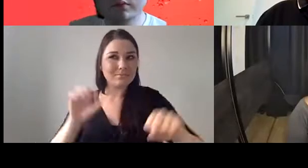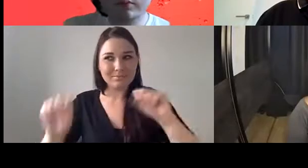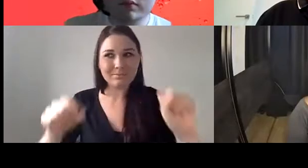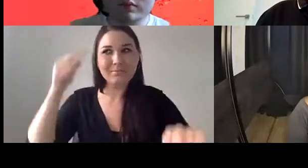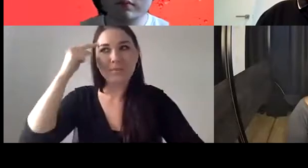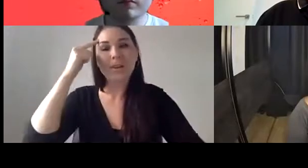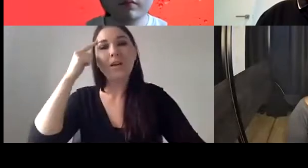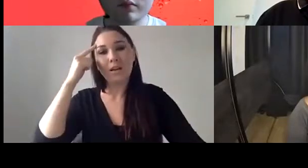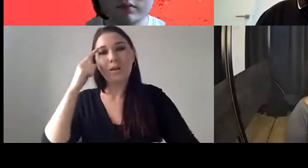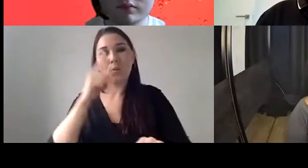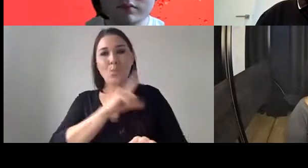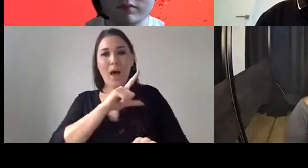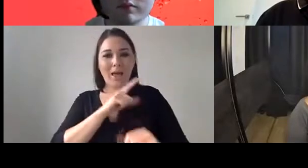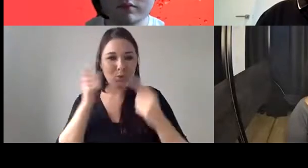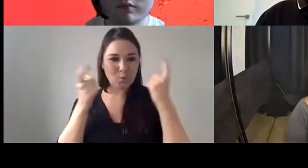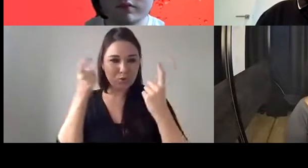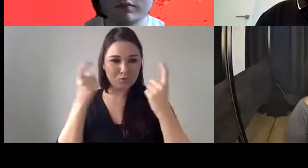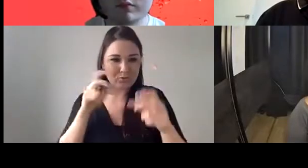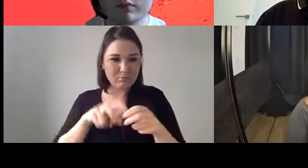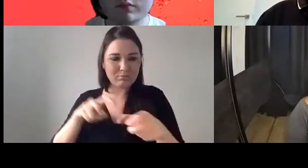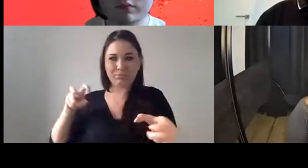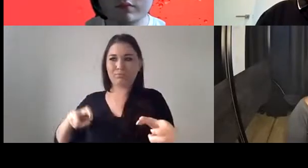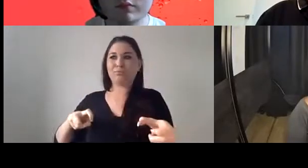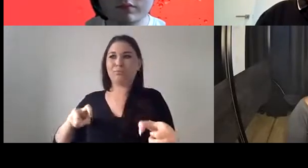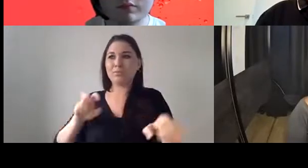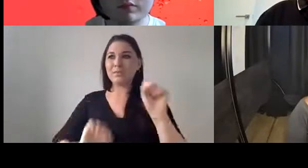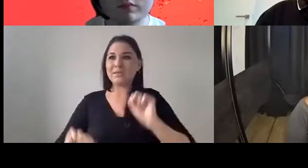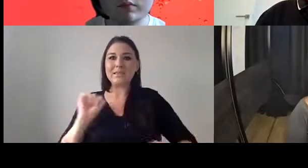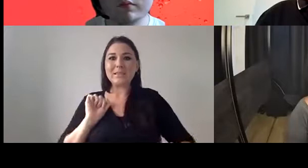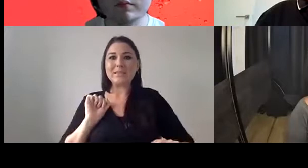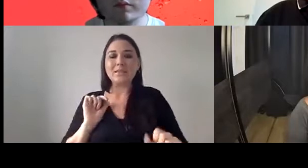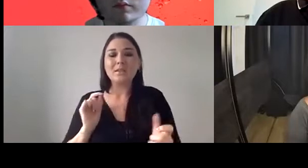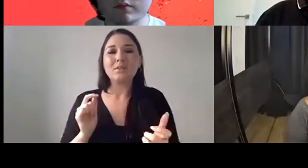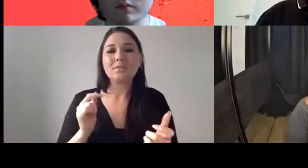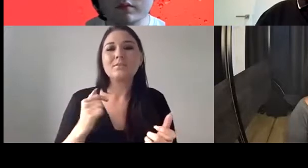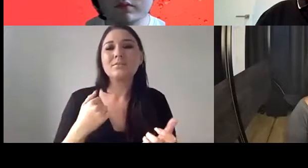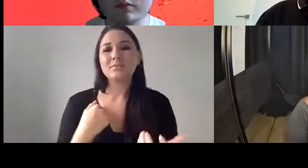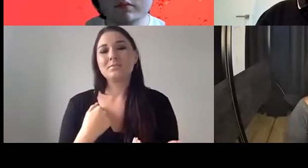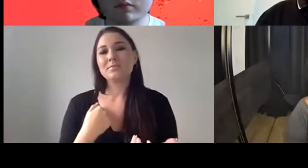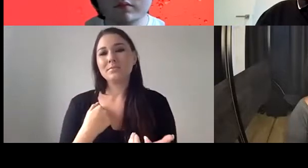for, wondering why I was on the outside of things all these years. It kind of gave a framework for me to, I think,